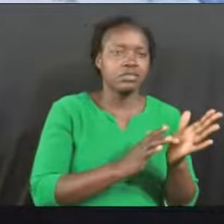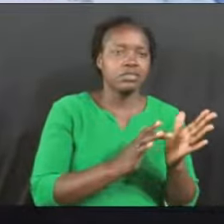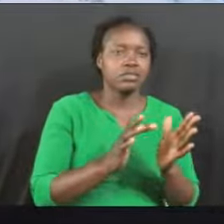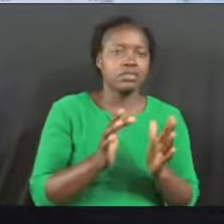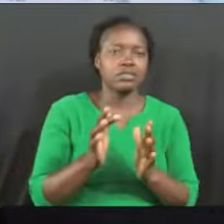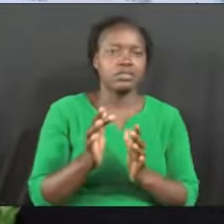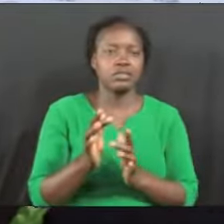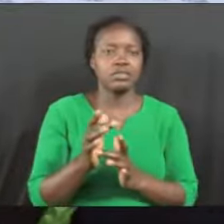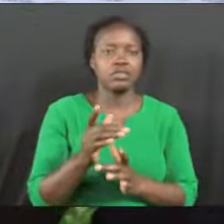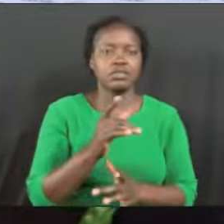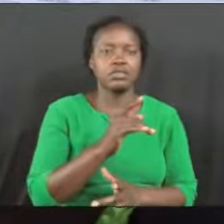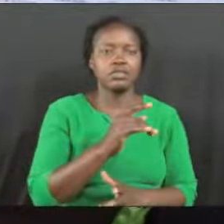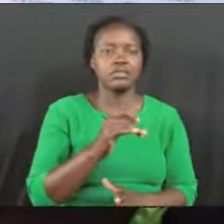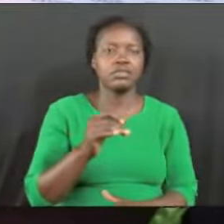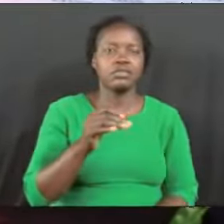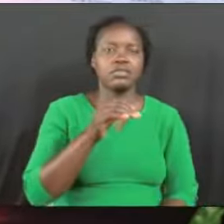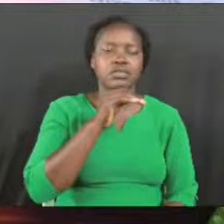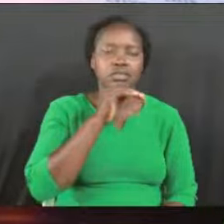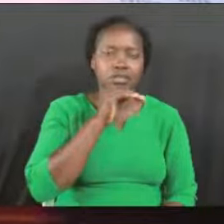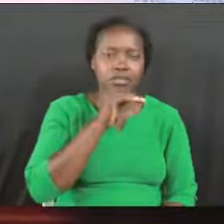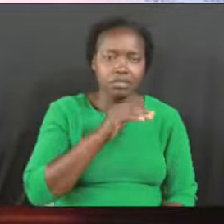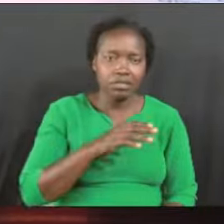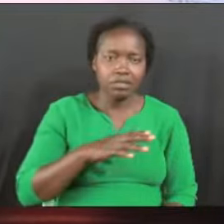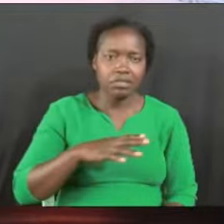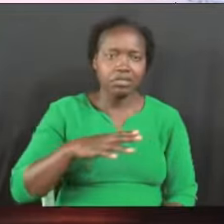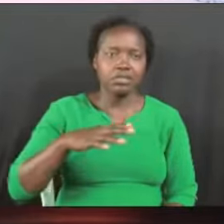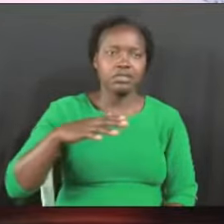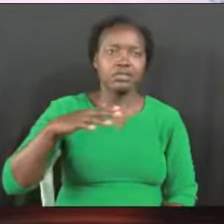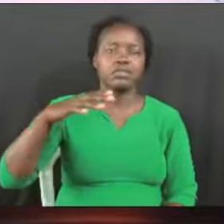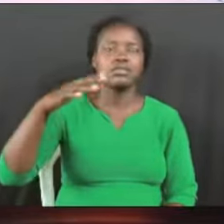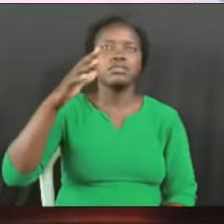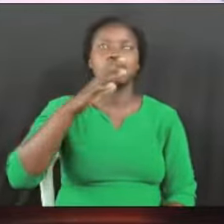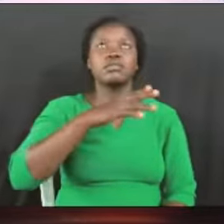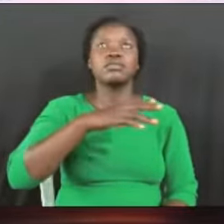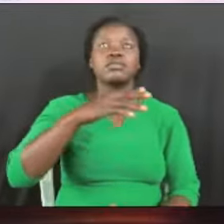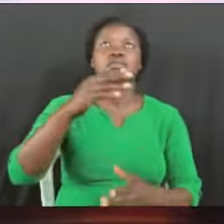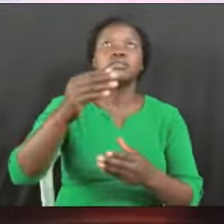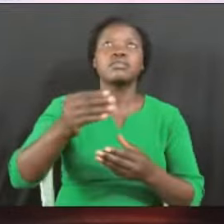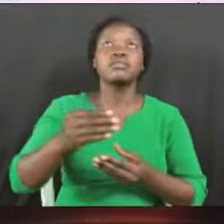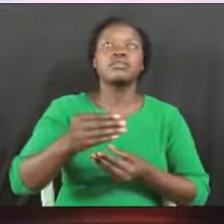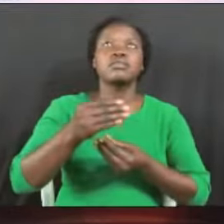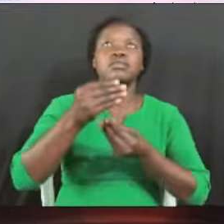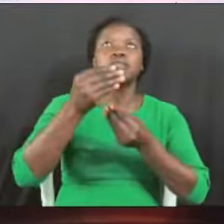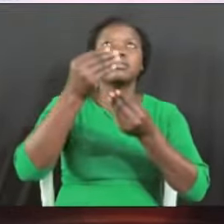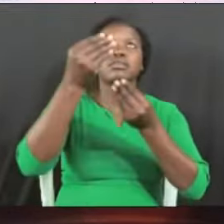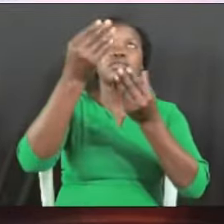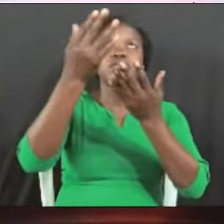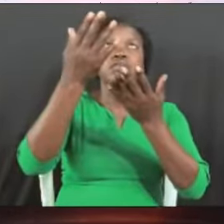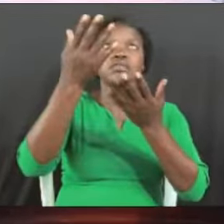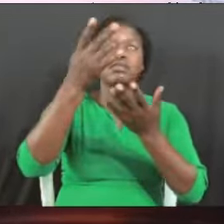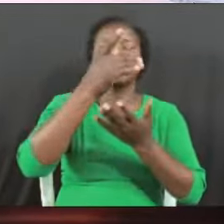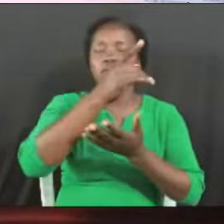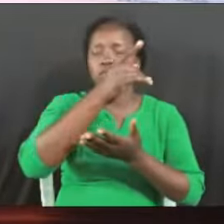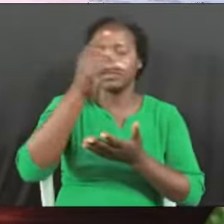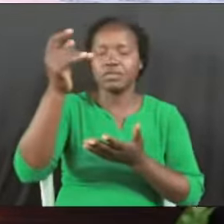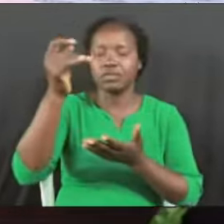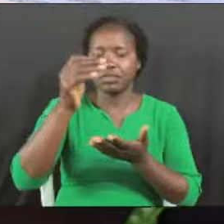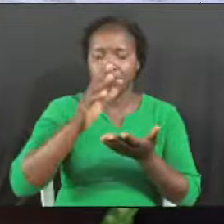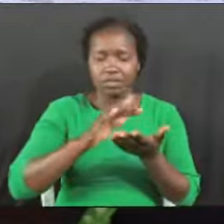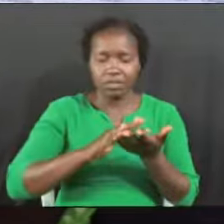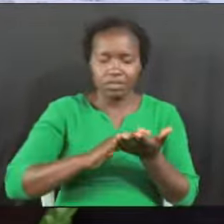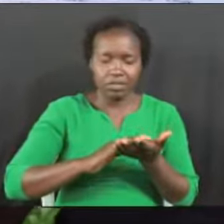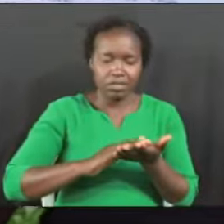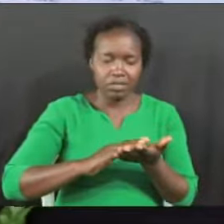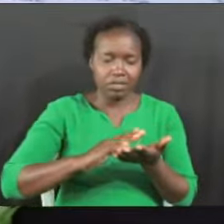Priest. Jesus the Son. And give Him the glory. And give Him